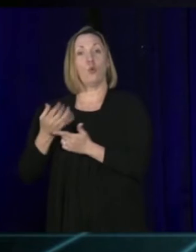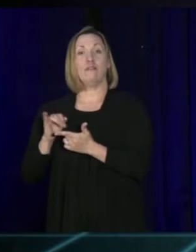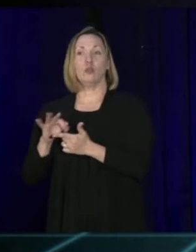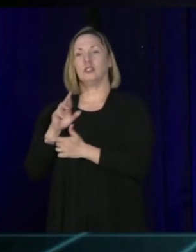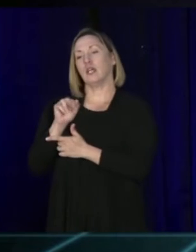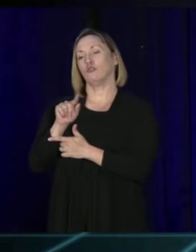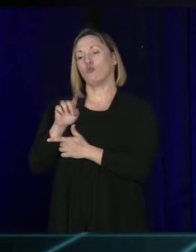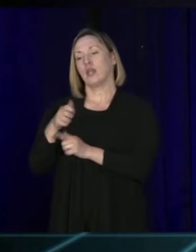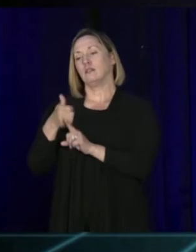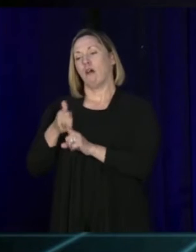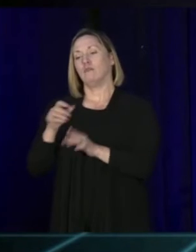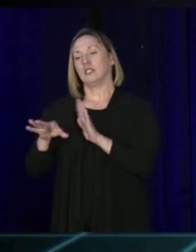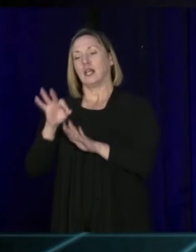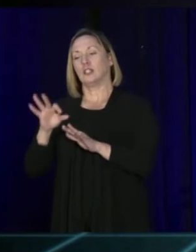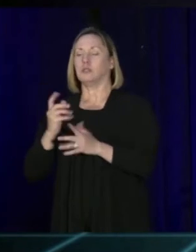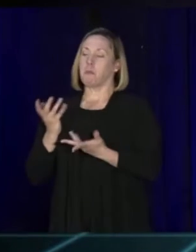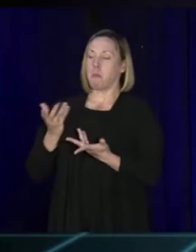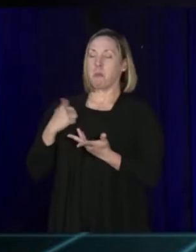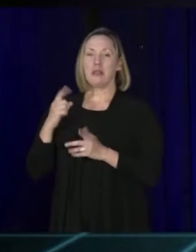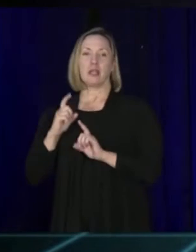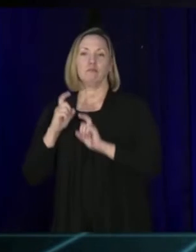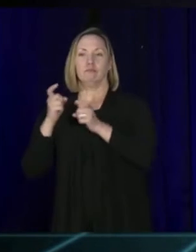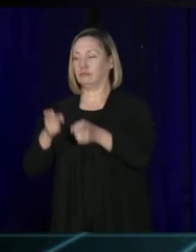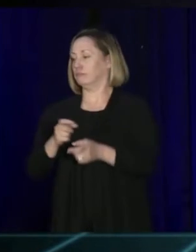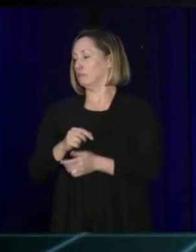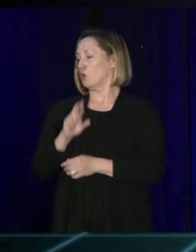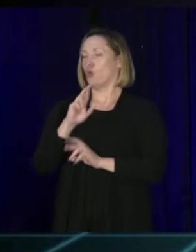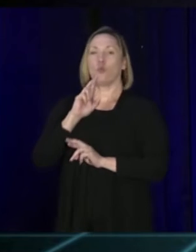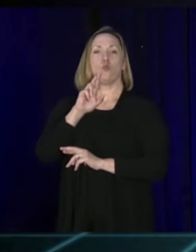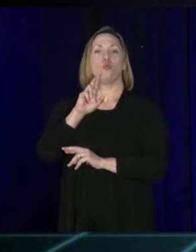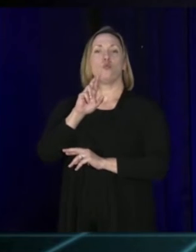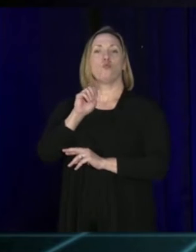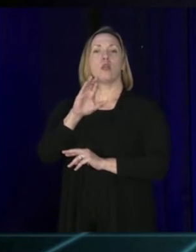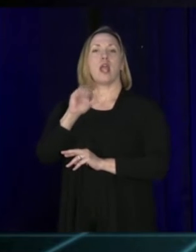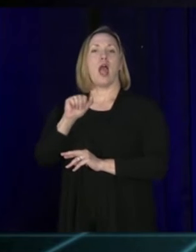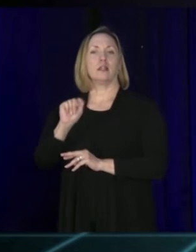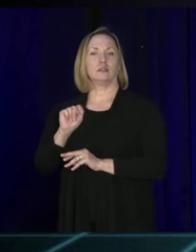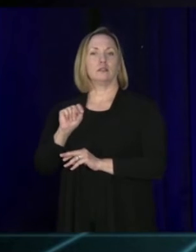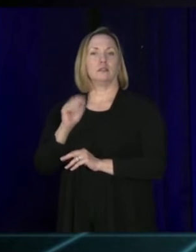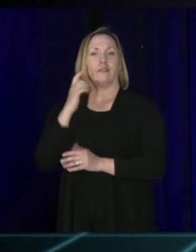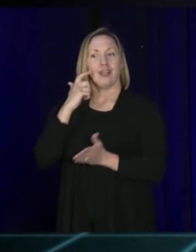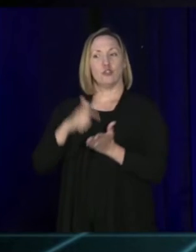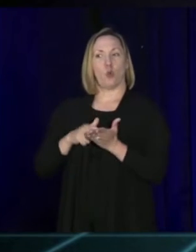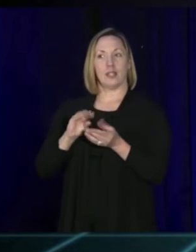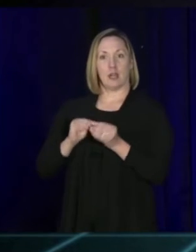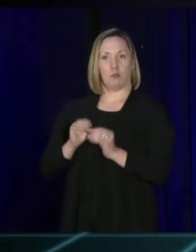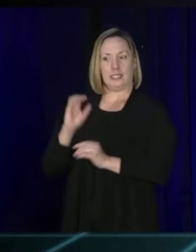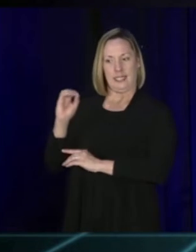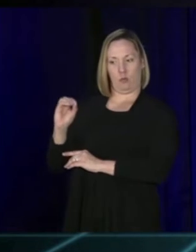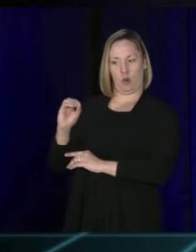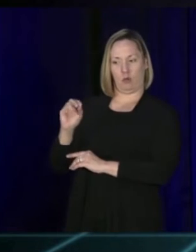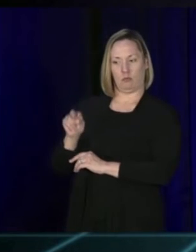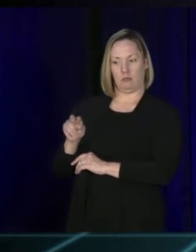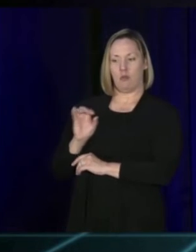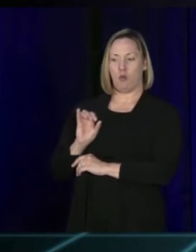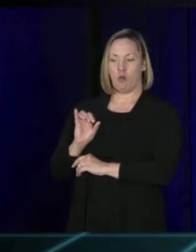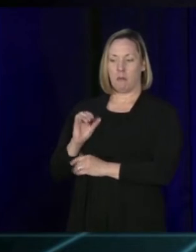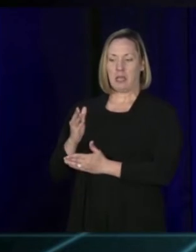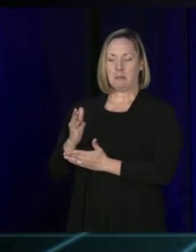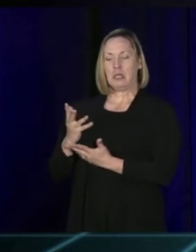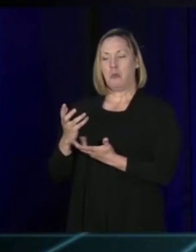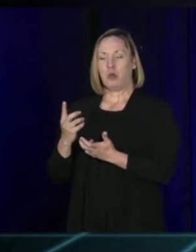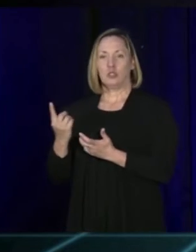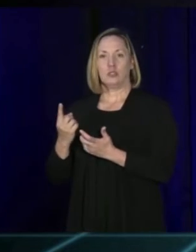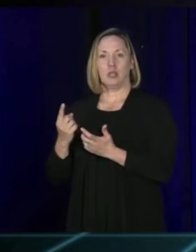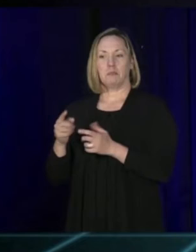oh, I think I'm gonna make a contribution to React. And if I see that that number is 0, then I'm like, oh, well, it turns out I might wanna do something adjacent